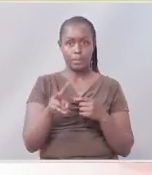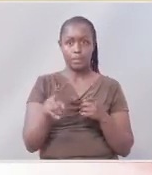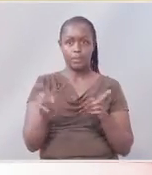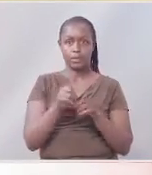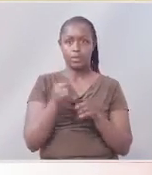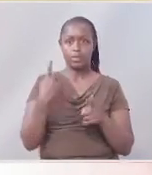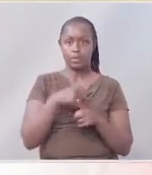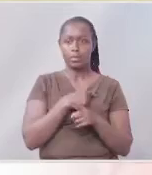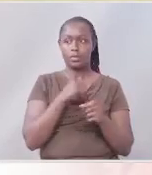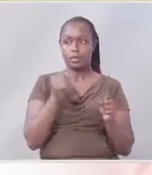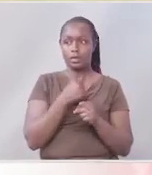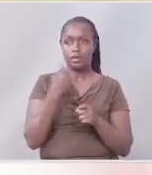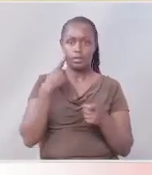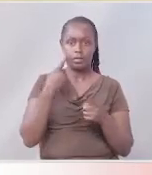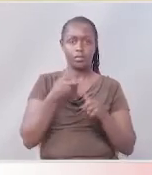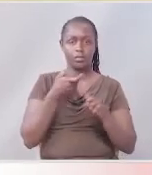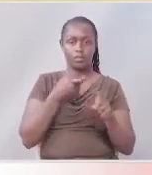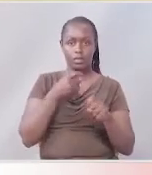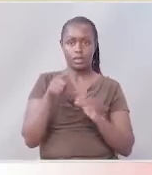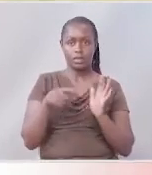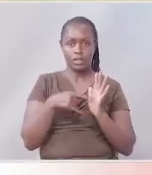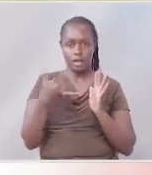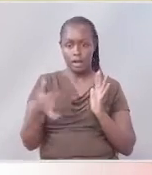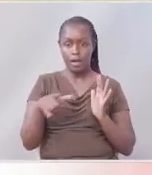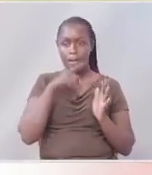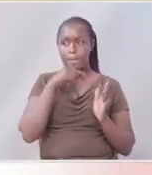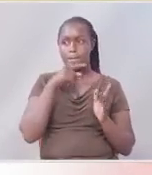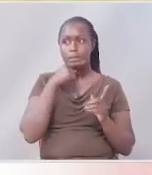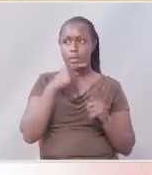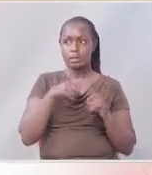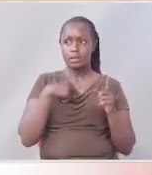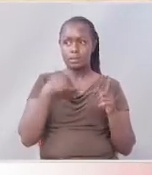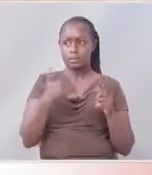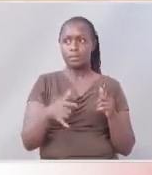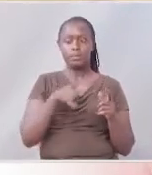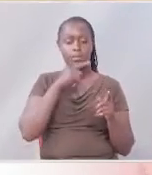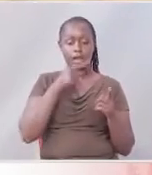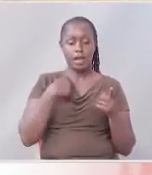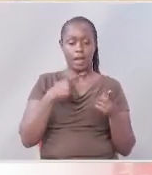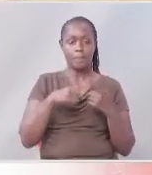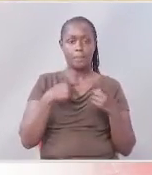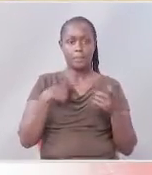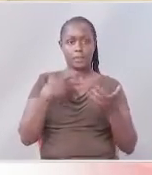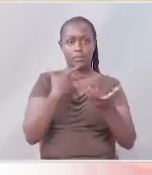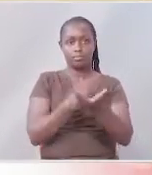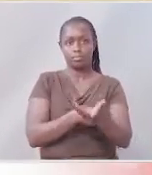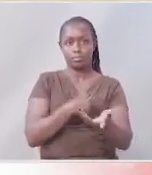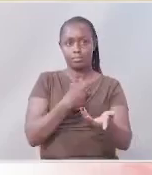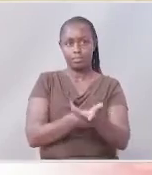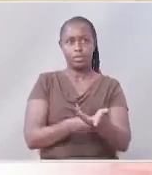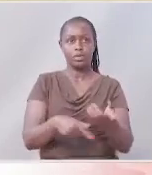are not getting consent from both these young boys. These young boys are being, you know, they are being intoxicated with drugs, and